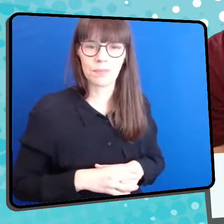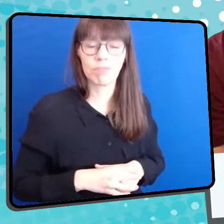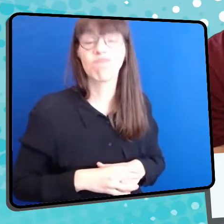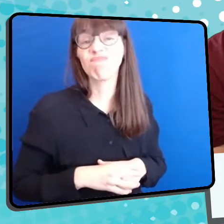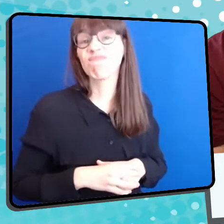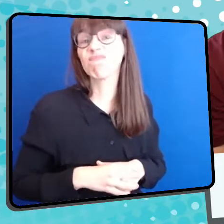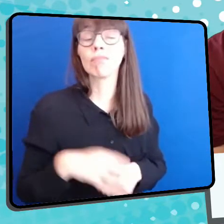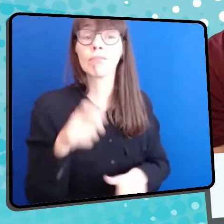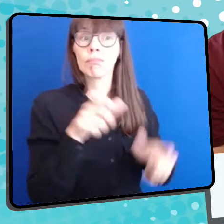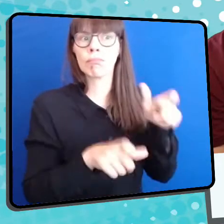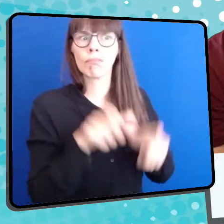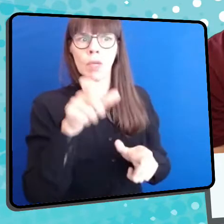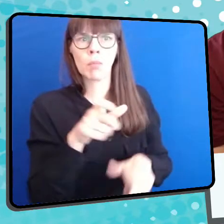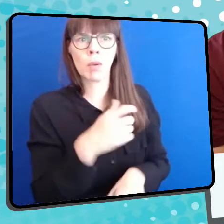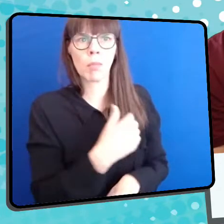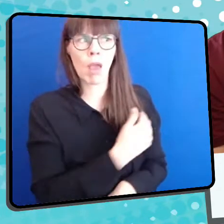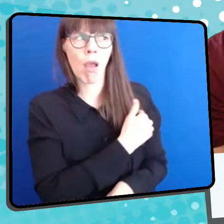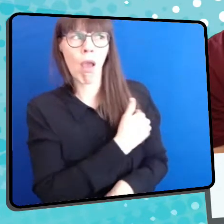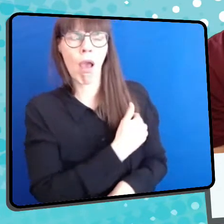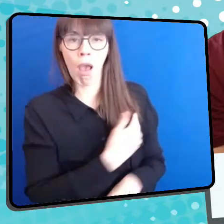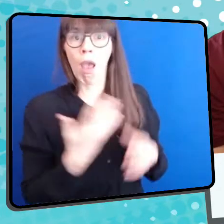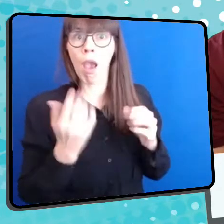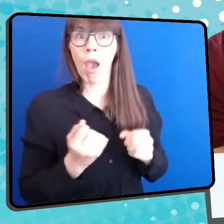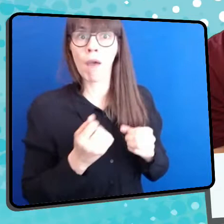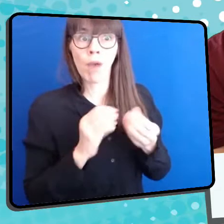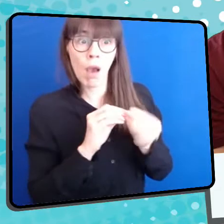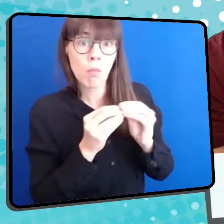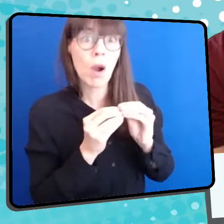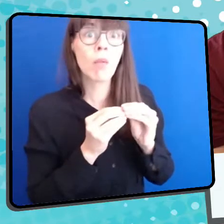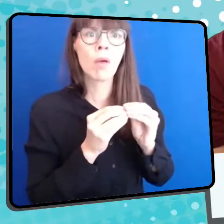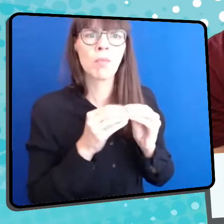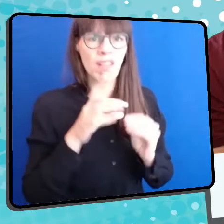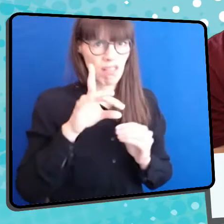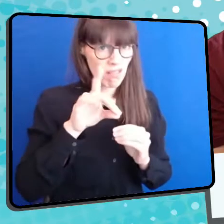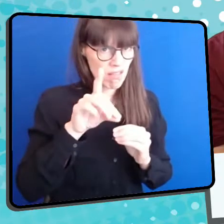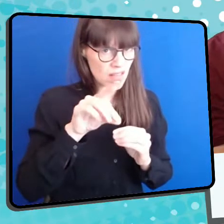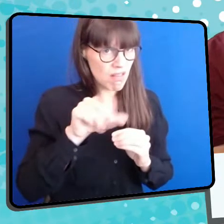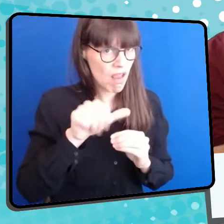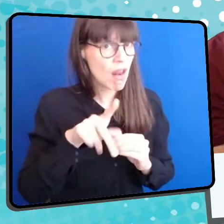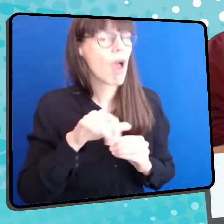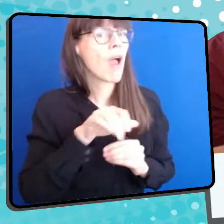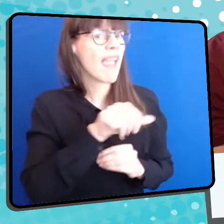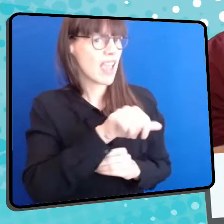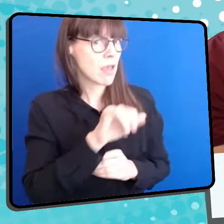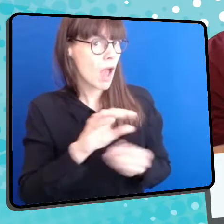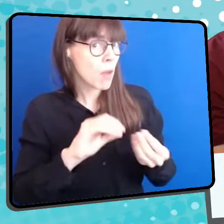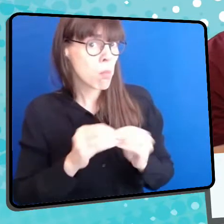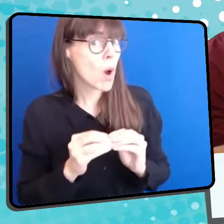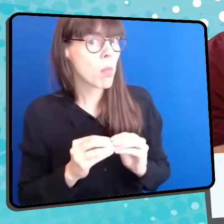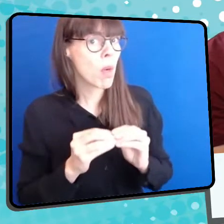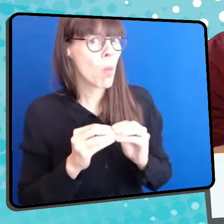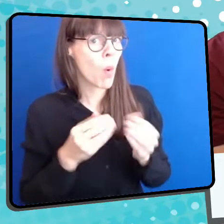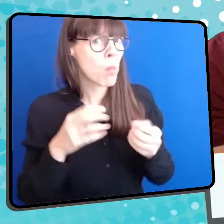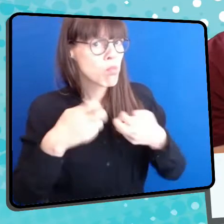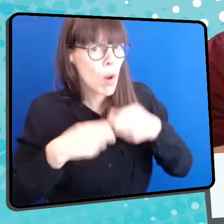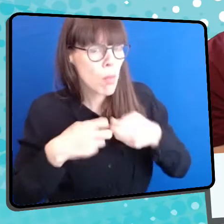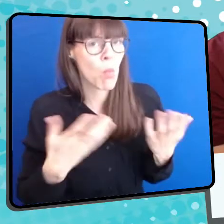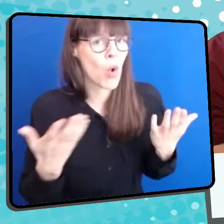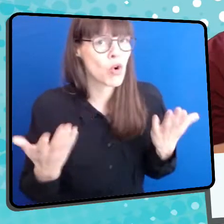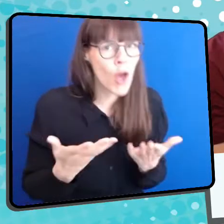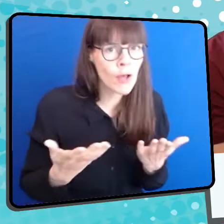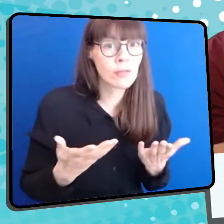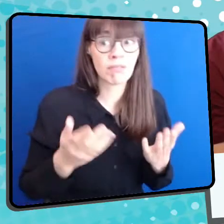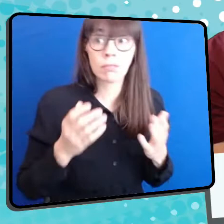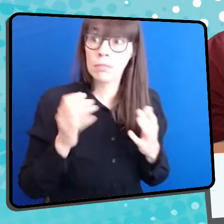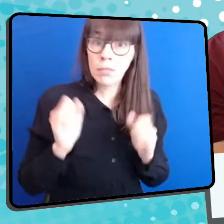sense of like, hey, I've got this problem. Is this even a data AI problem? Like, can I just run this by you and tell me if this is something we can use AI in?